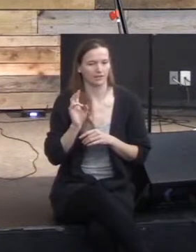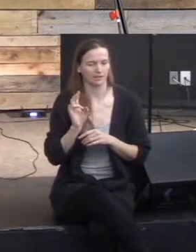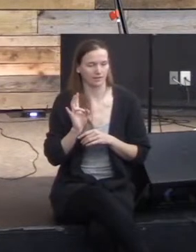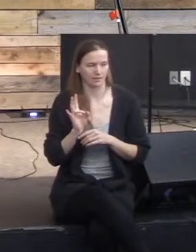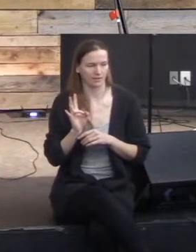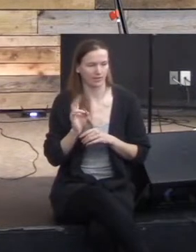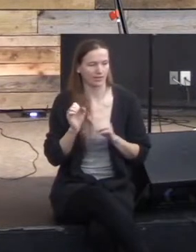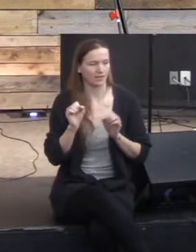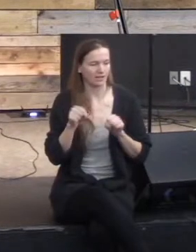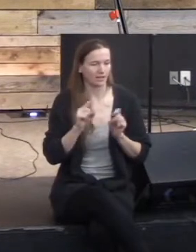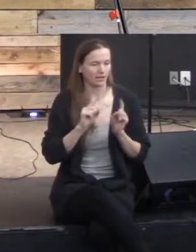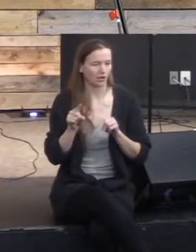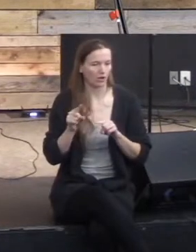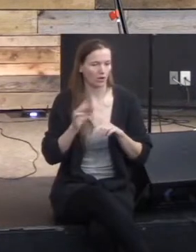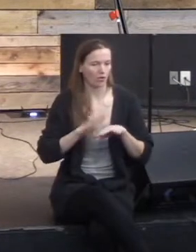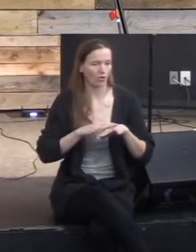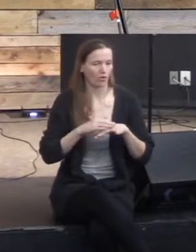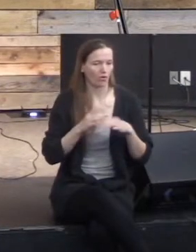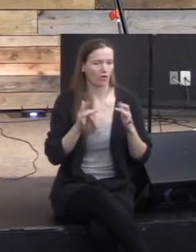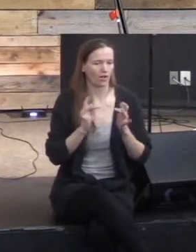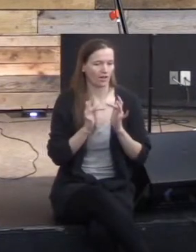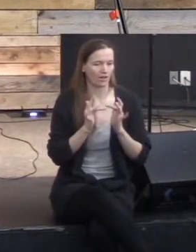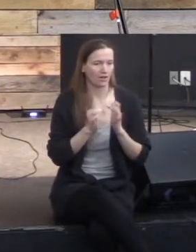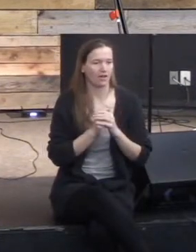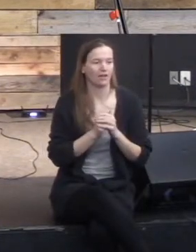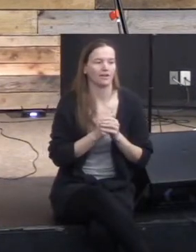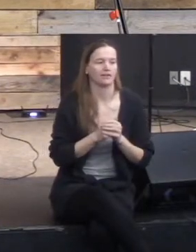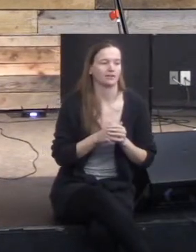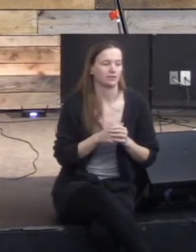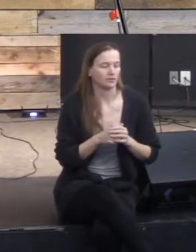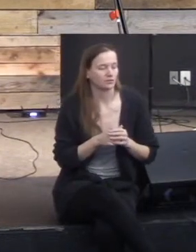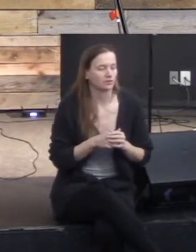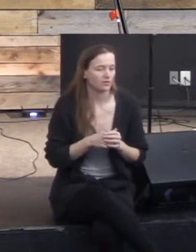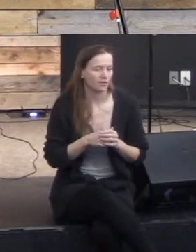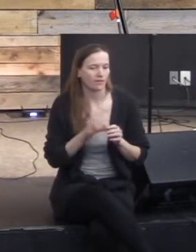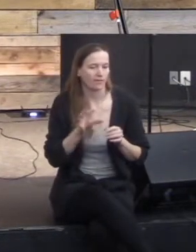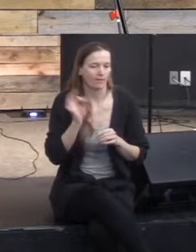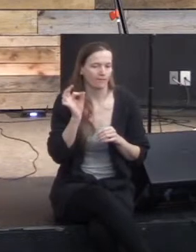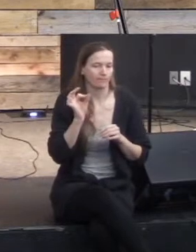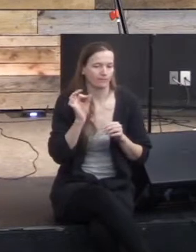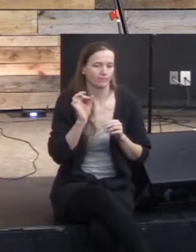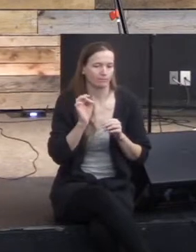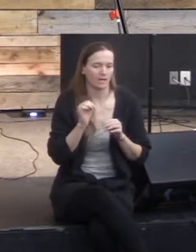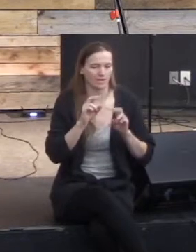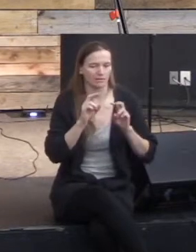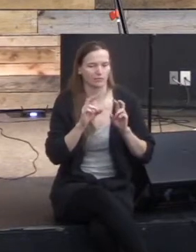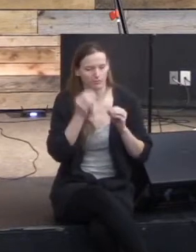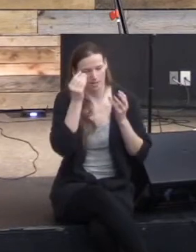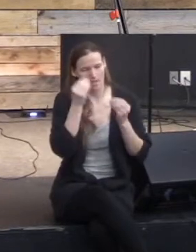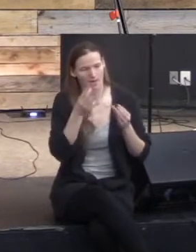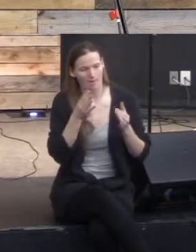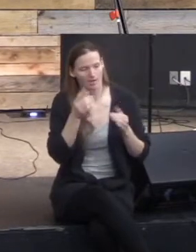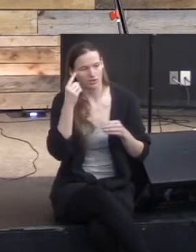worlddisciplesummit.com and get all the information about the summit. But I want to encourage everyone, if you can